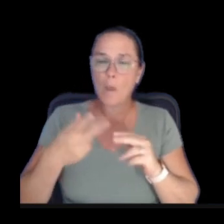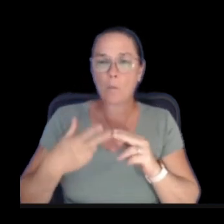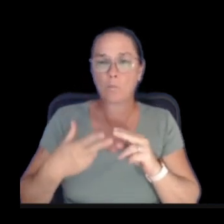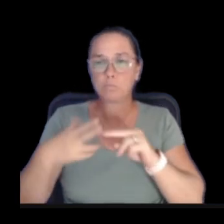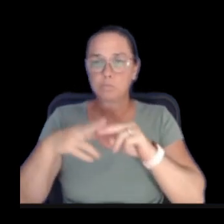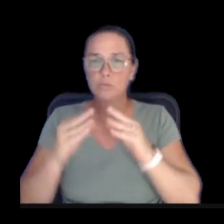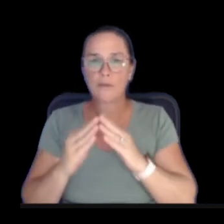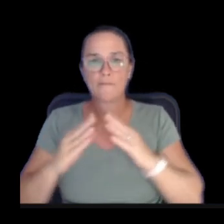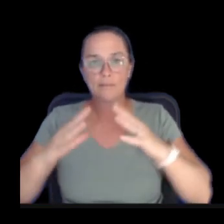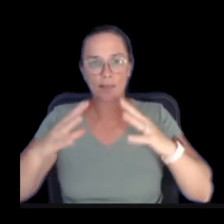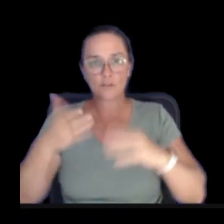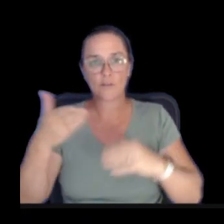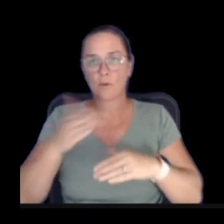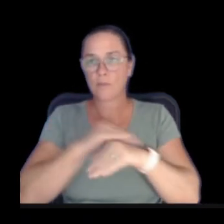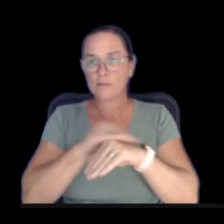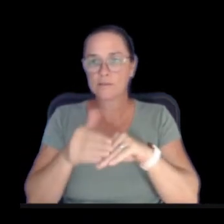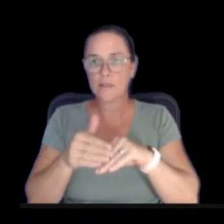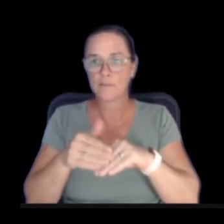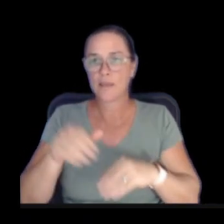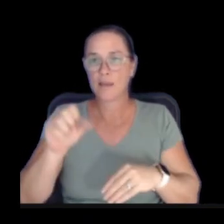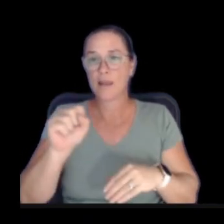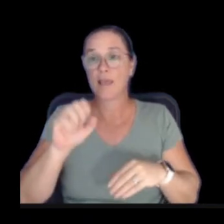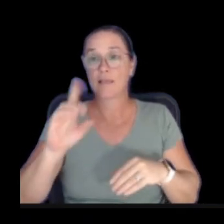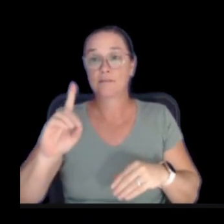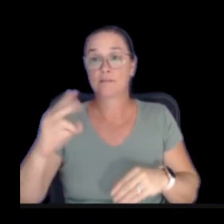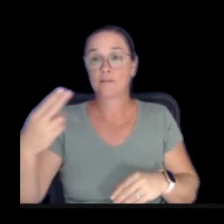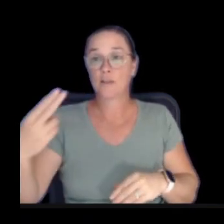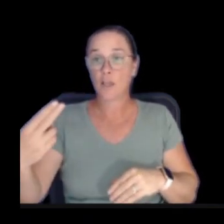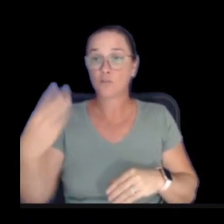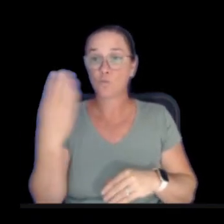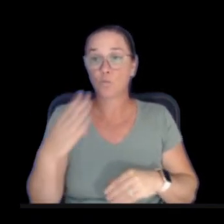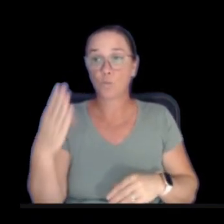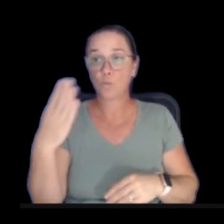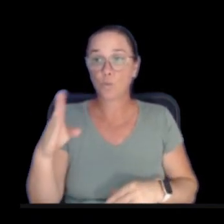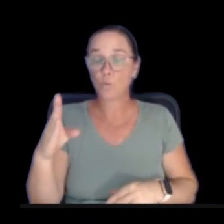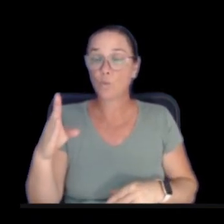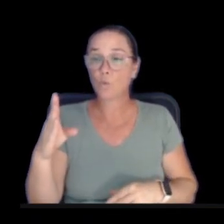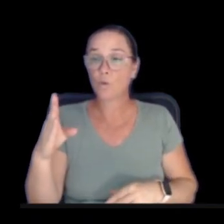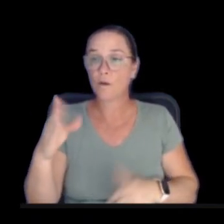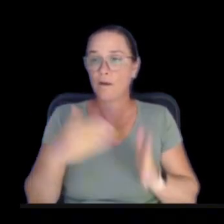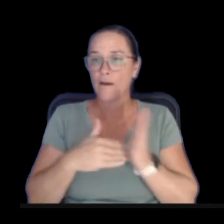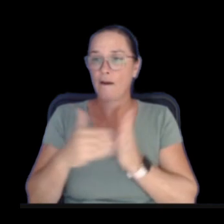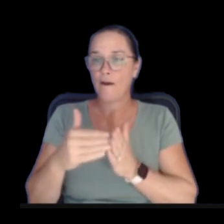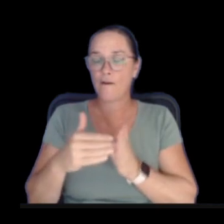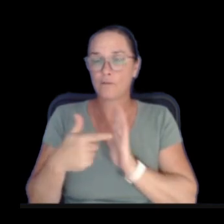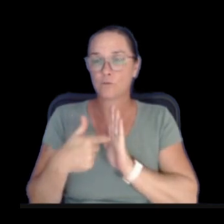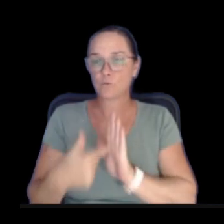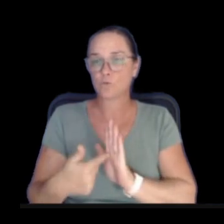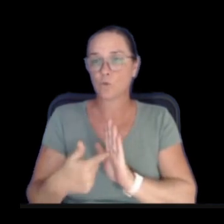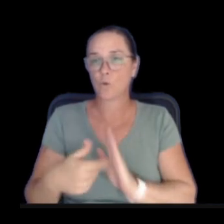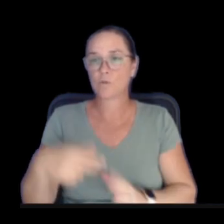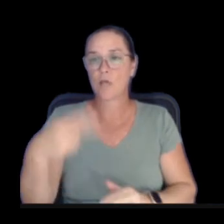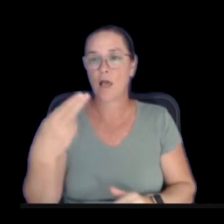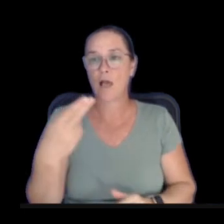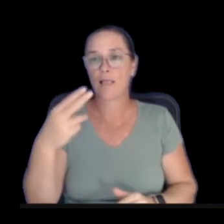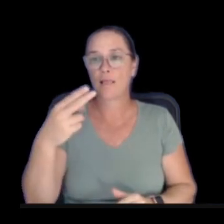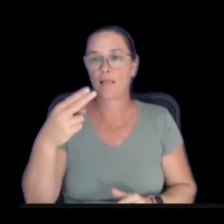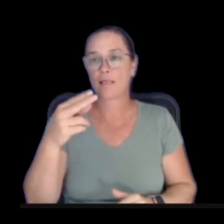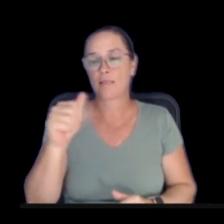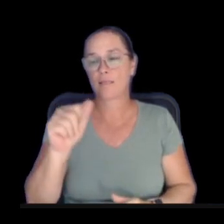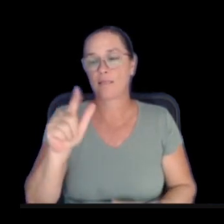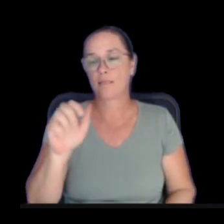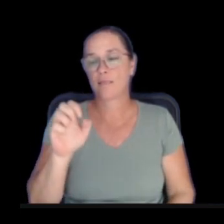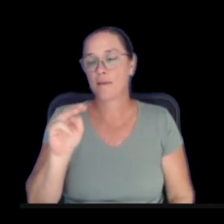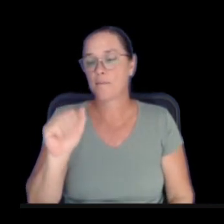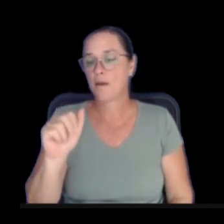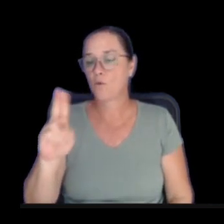Hill station, whose blue component here often points to the Hale crater area.